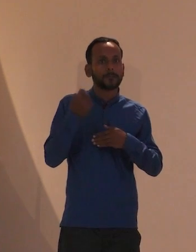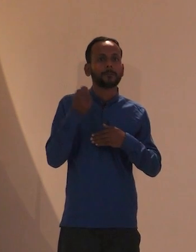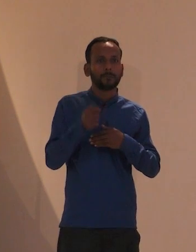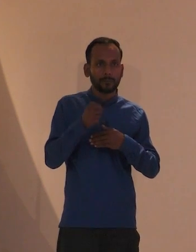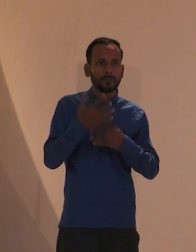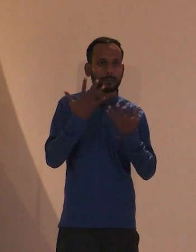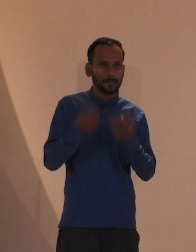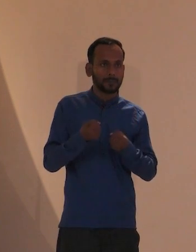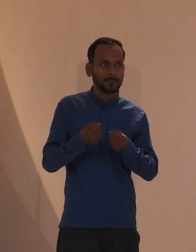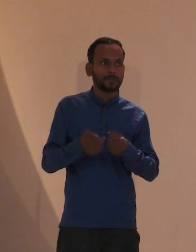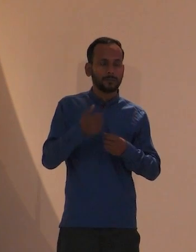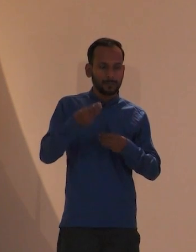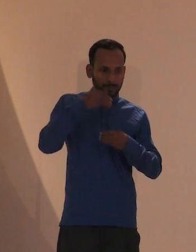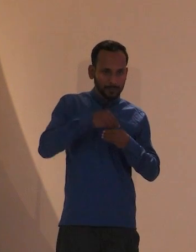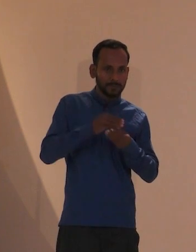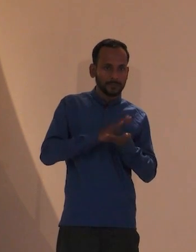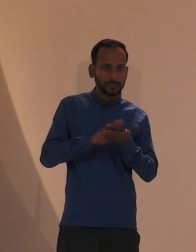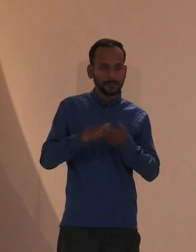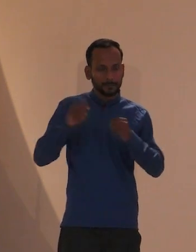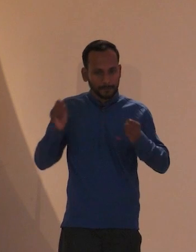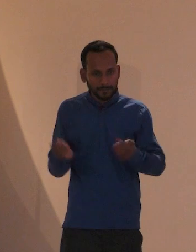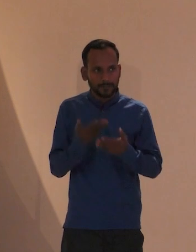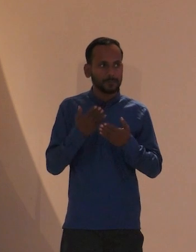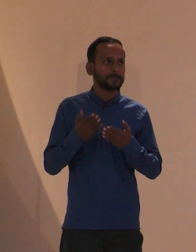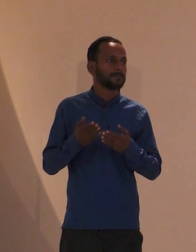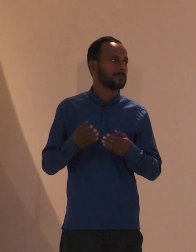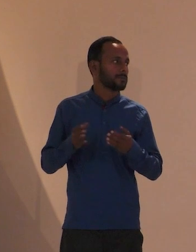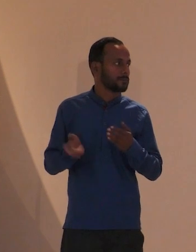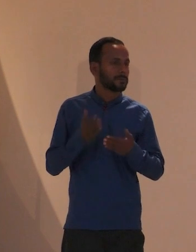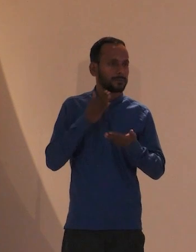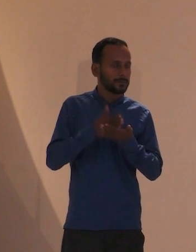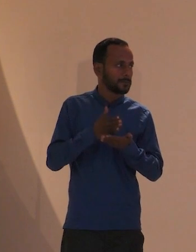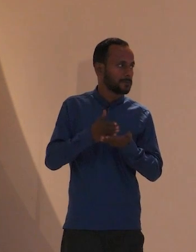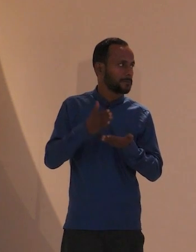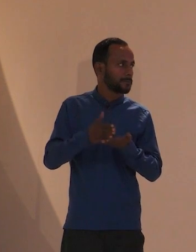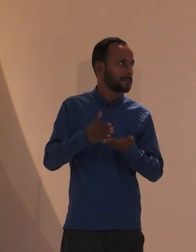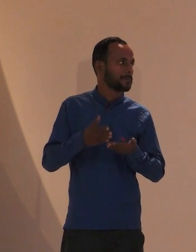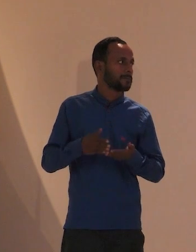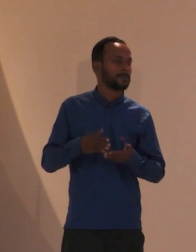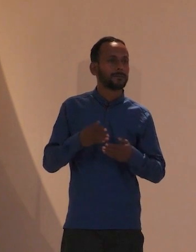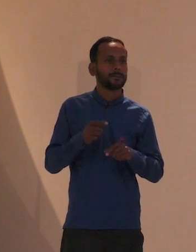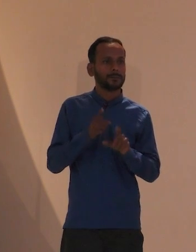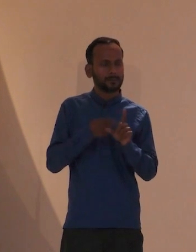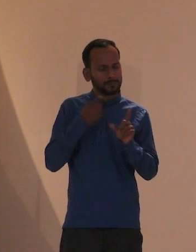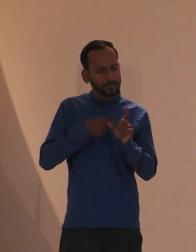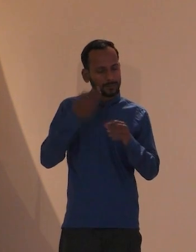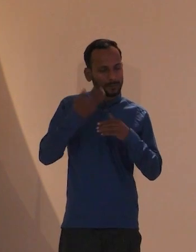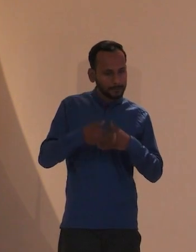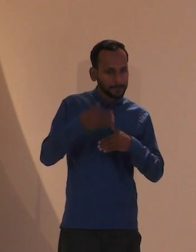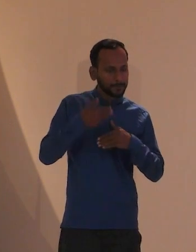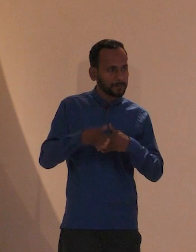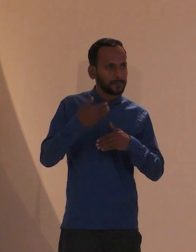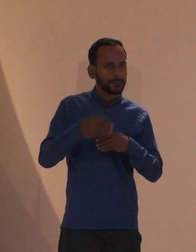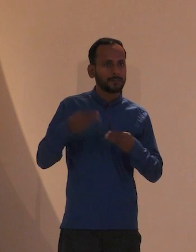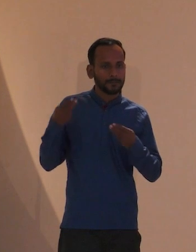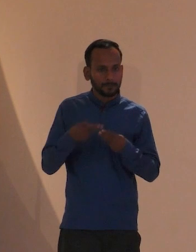we have to go and put in our own money into the restoration. You can see there are dam patches. Every year we need to address